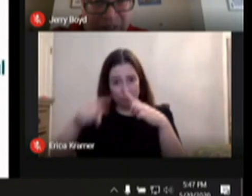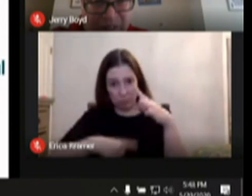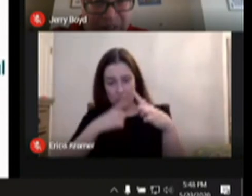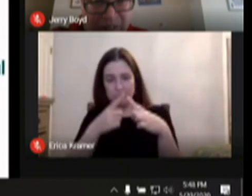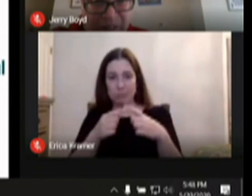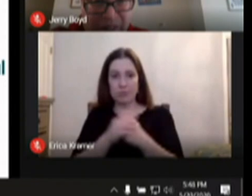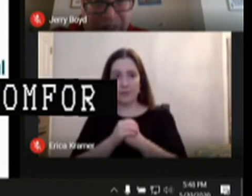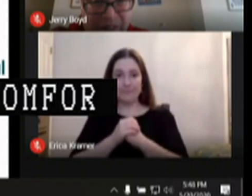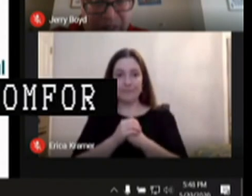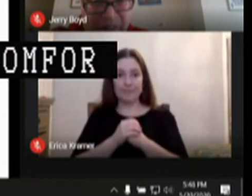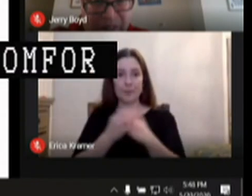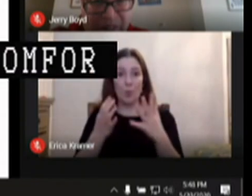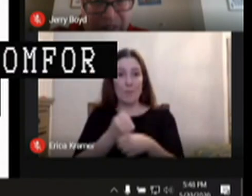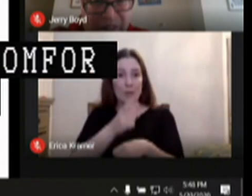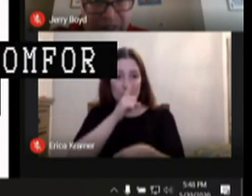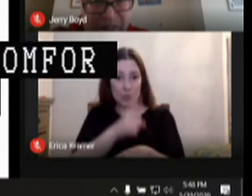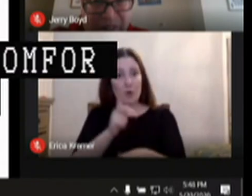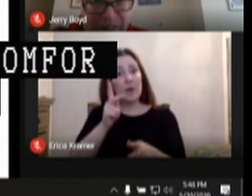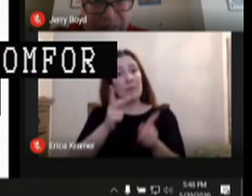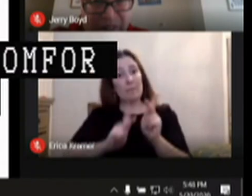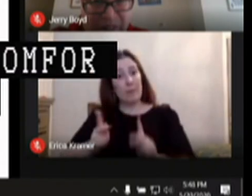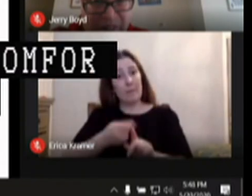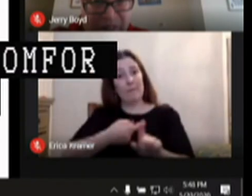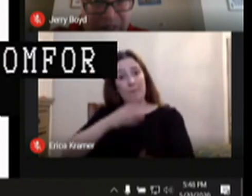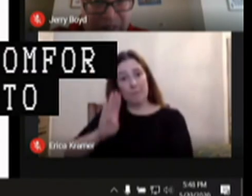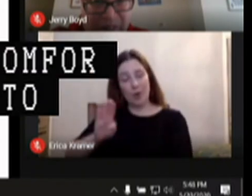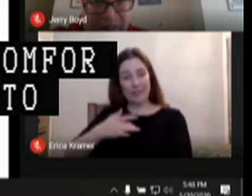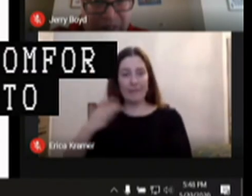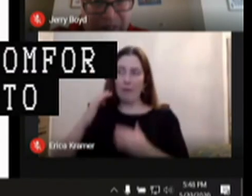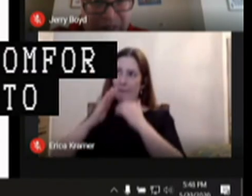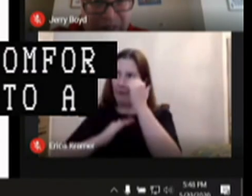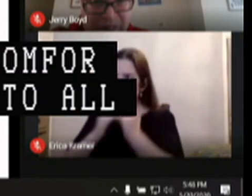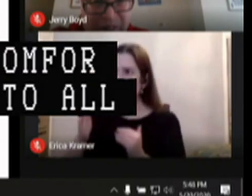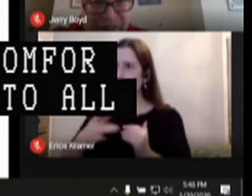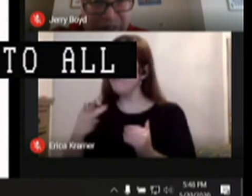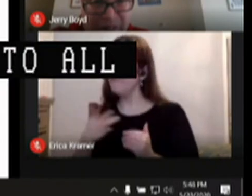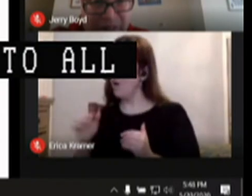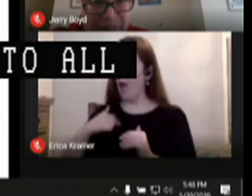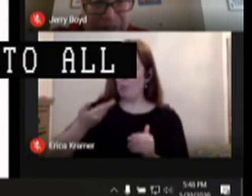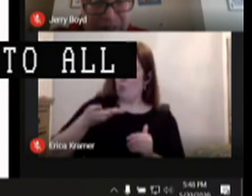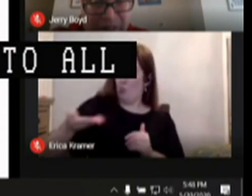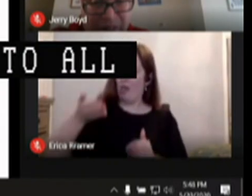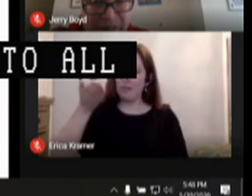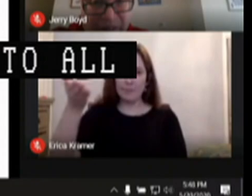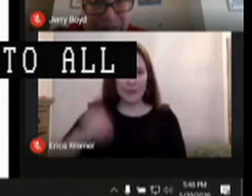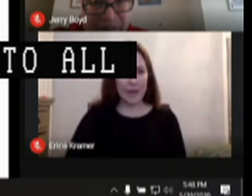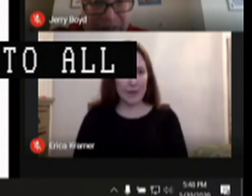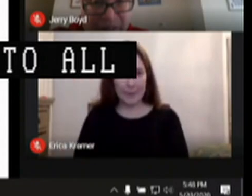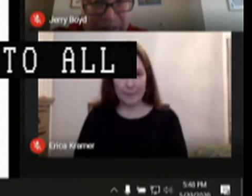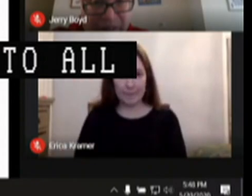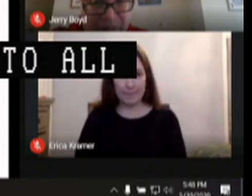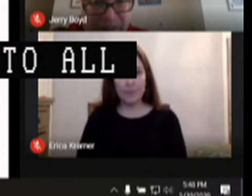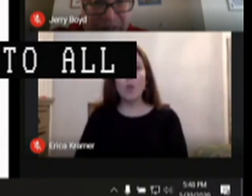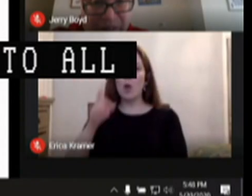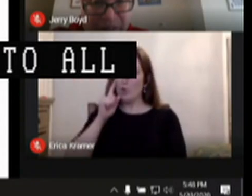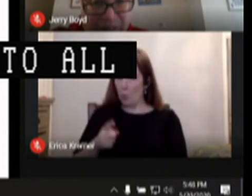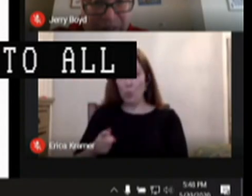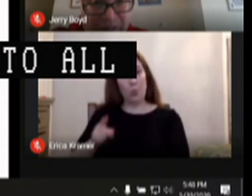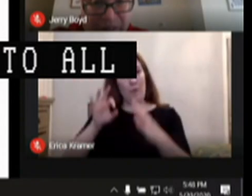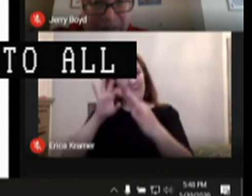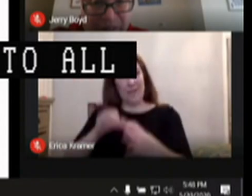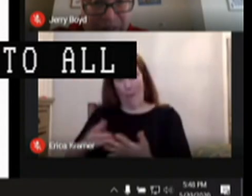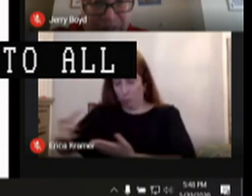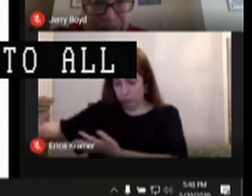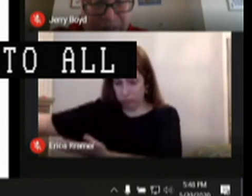welcoming to all Bostonians. A model for sustainability and resilience captures all the feedback we heard about ensuring that